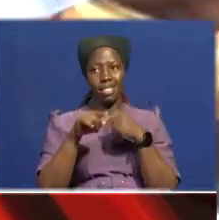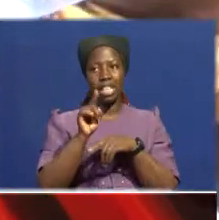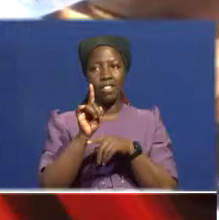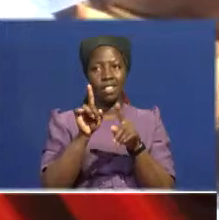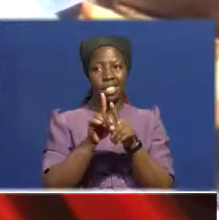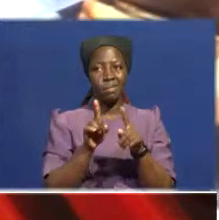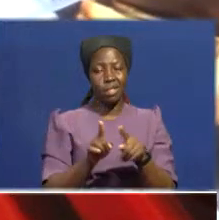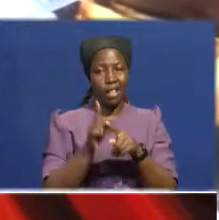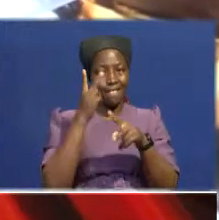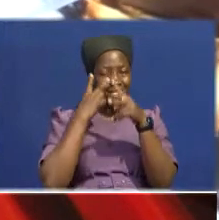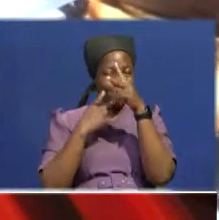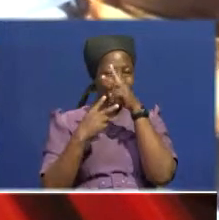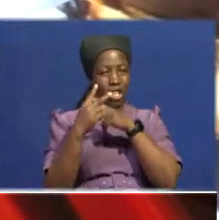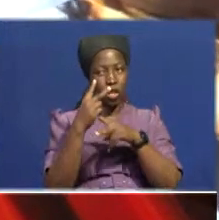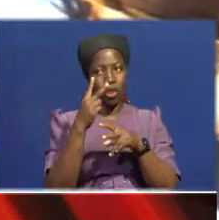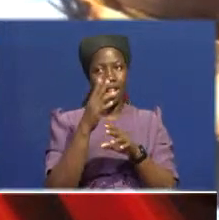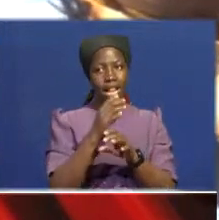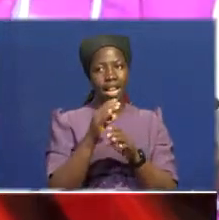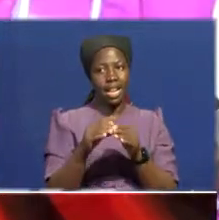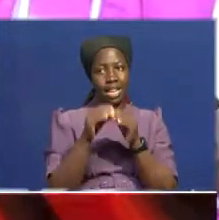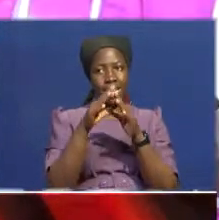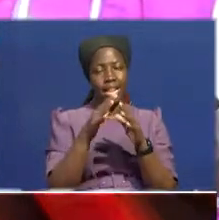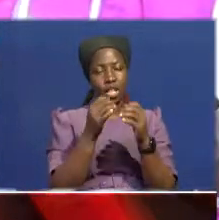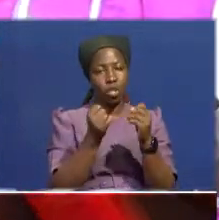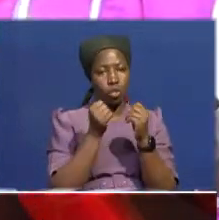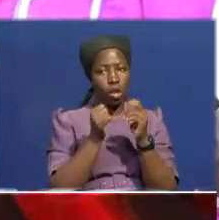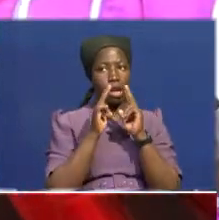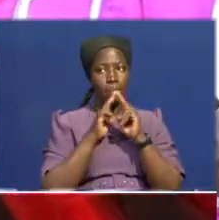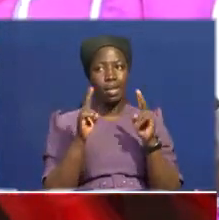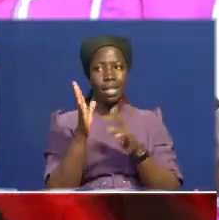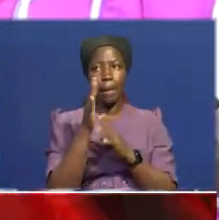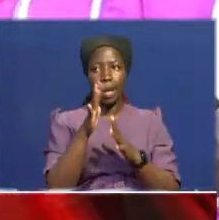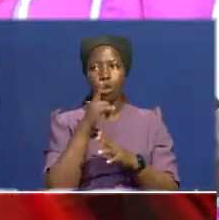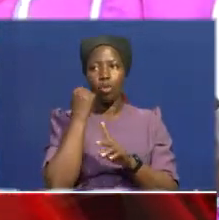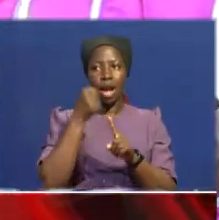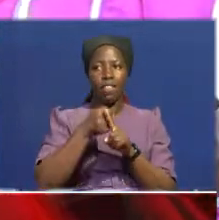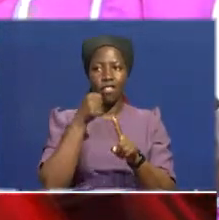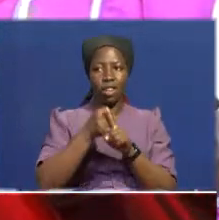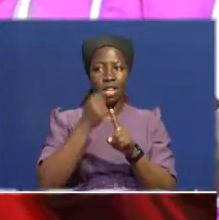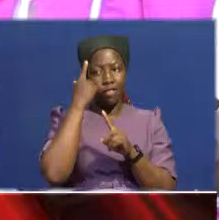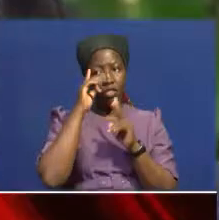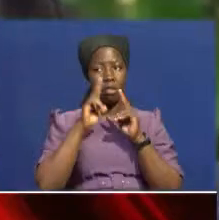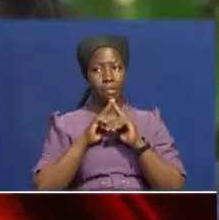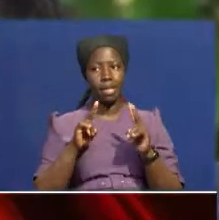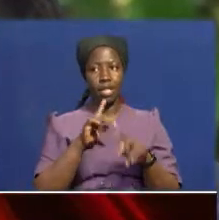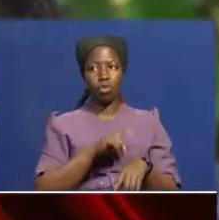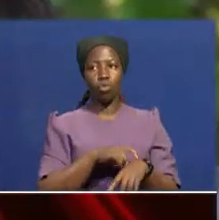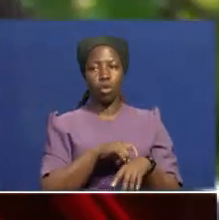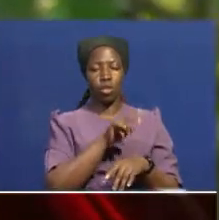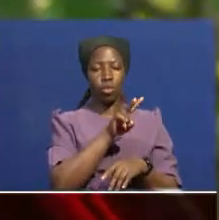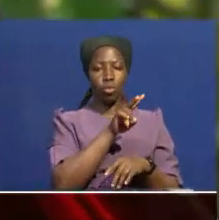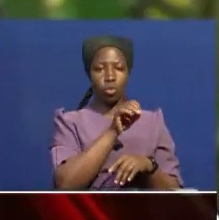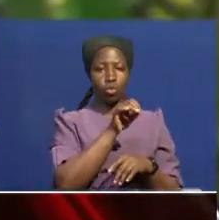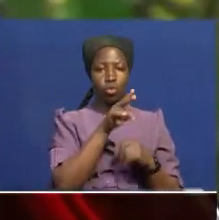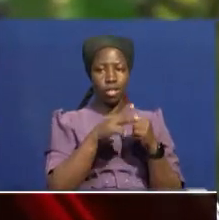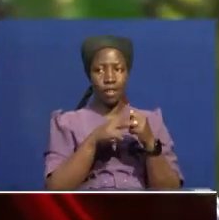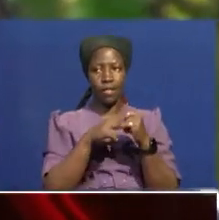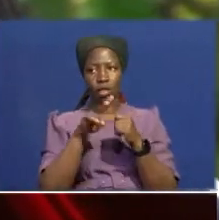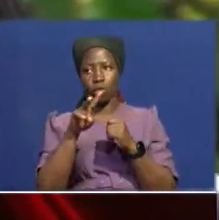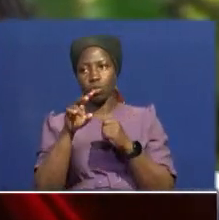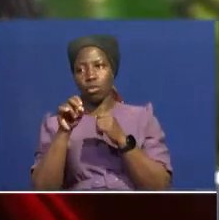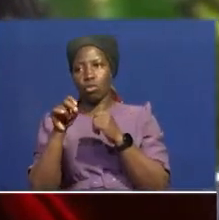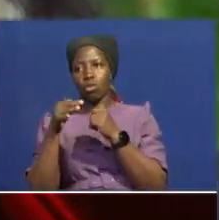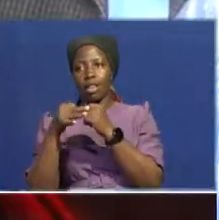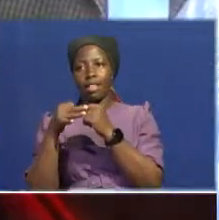leader and a strong peace ambassador who contributed to advocating for peace during the 2007-2008